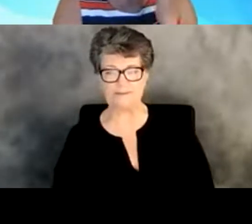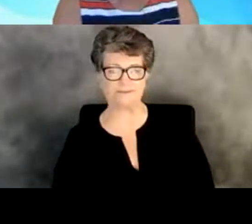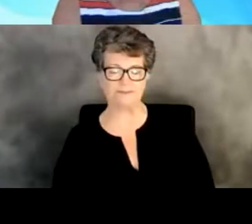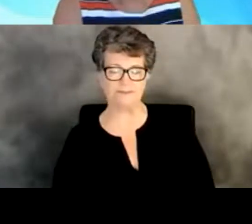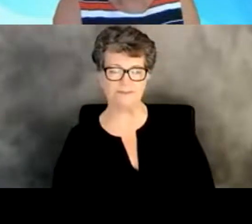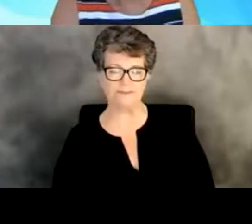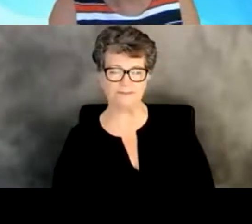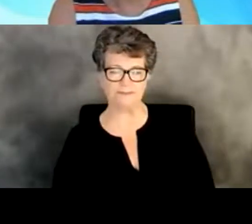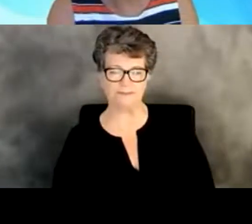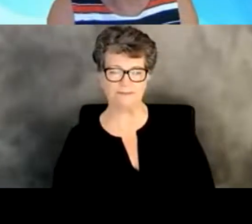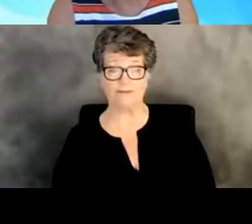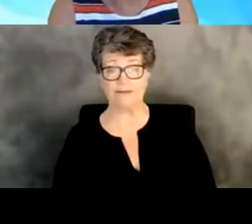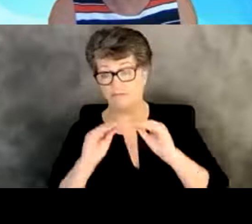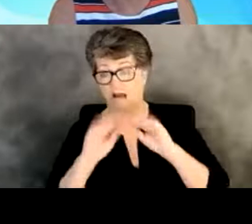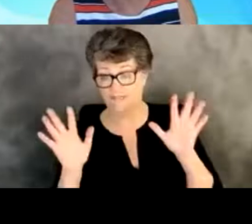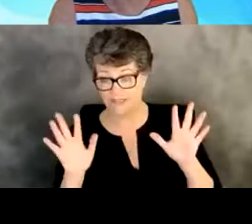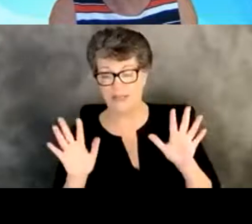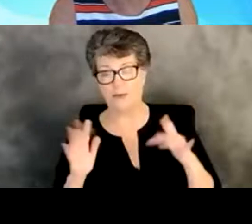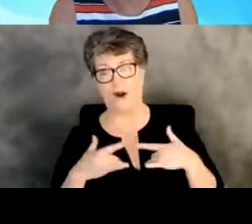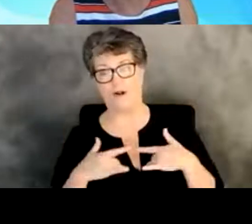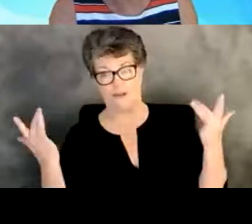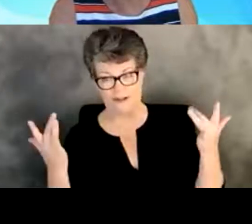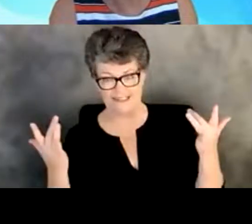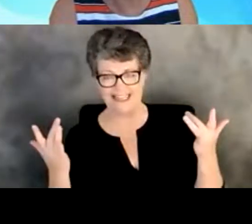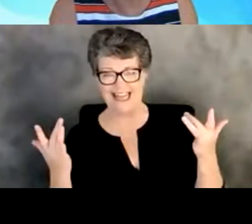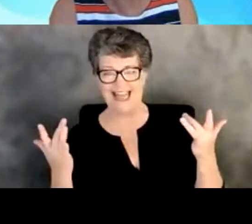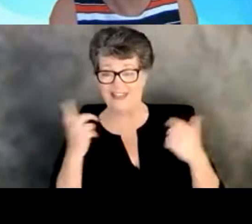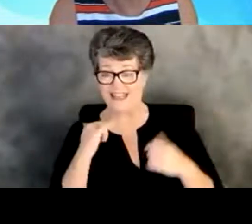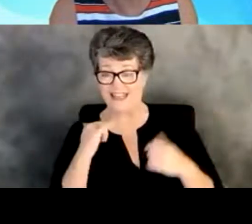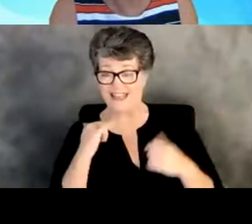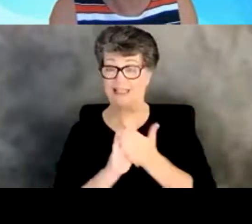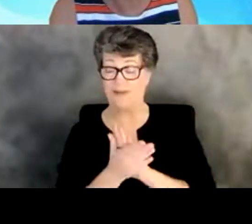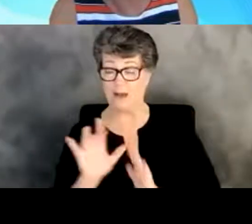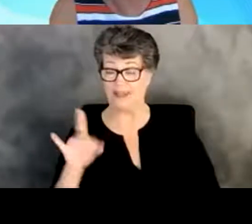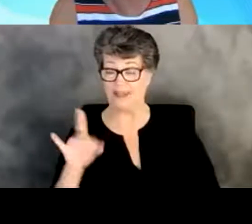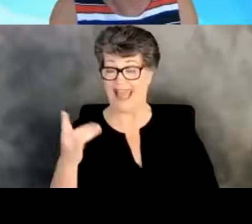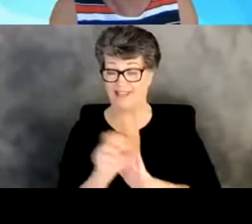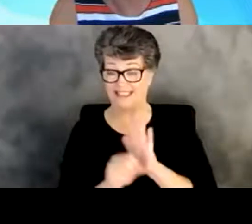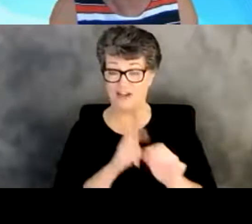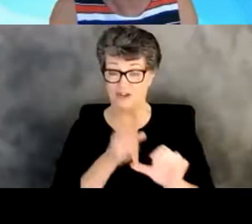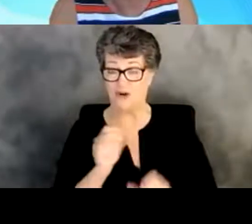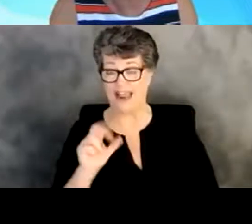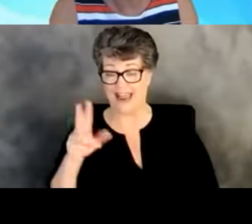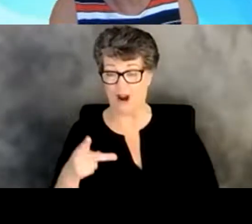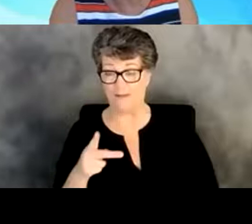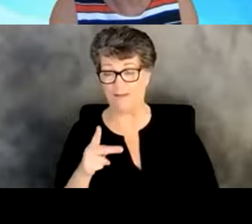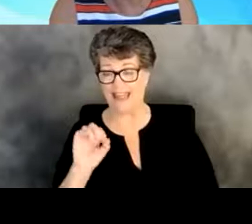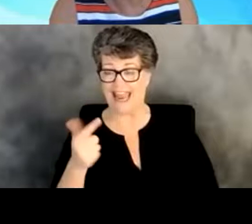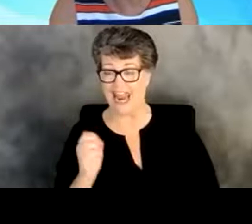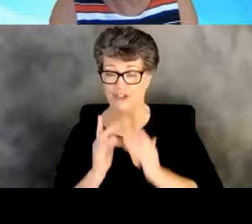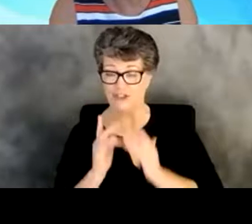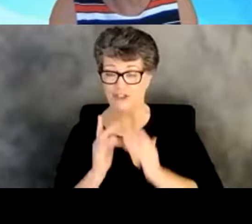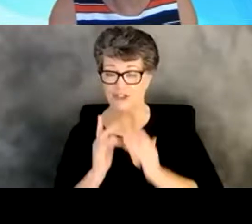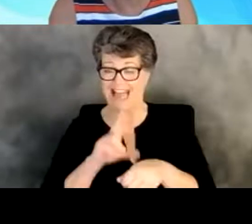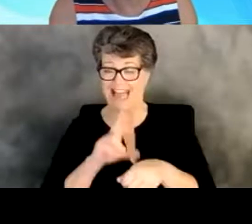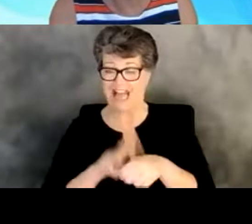coordination. Obviously, we are thrilled that California has become the 8th state to join the AARP age-friendly national and,